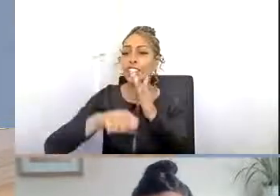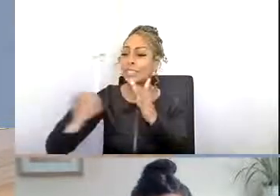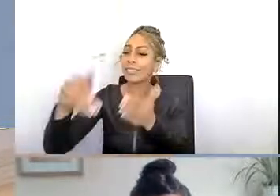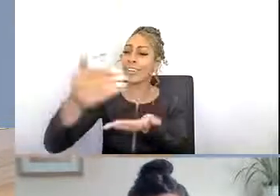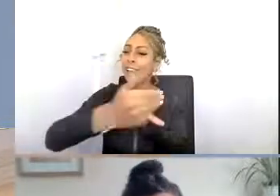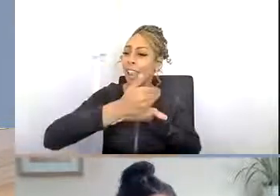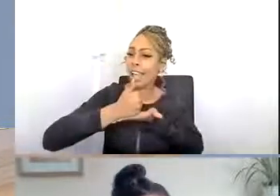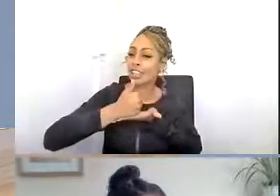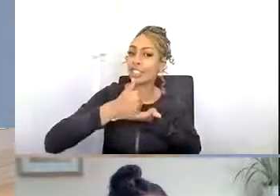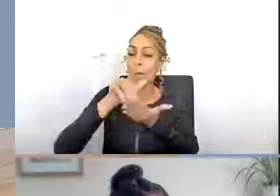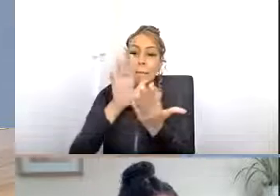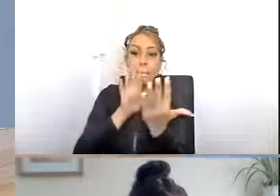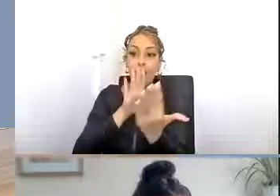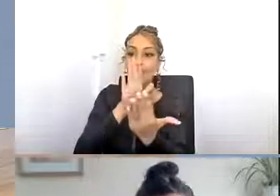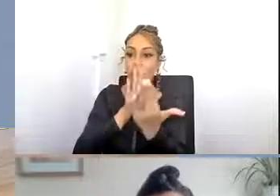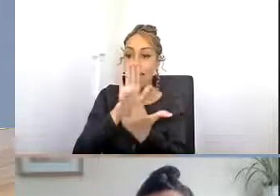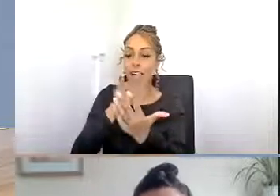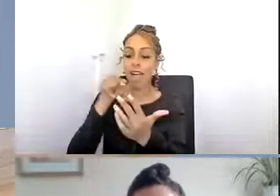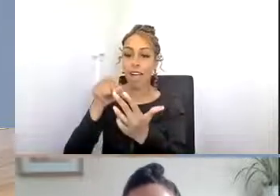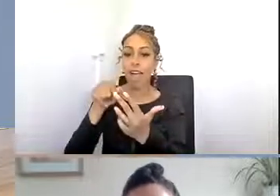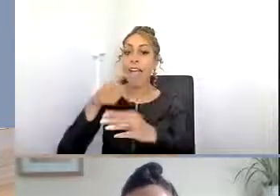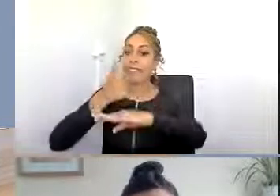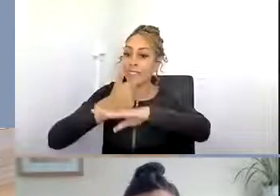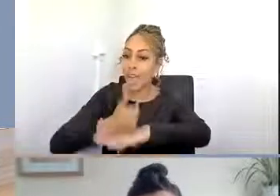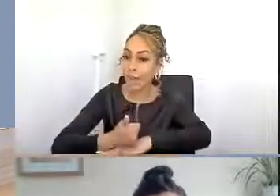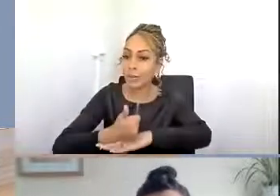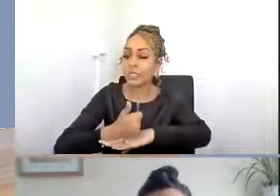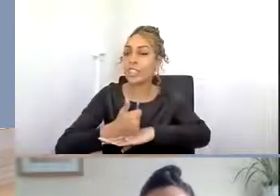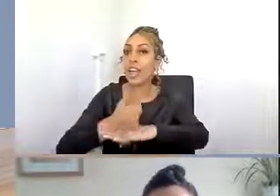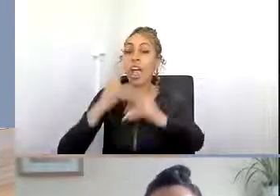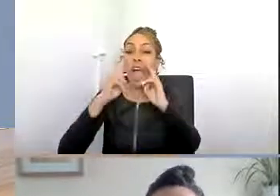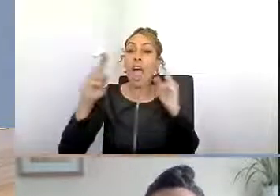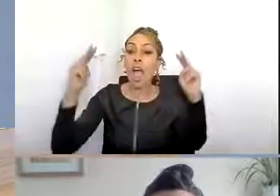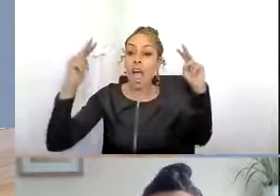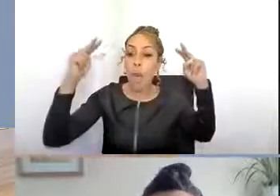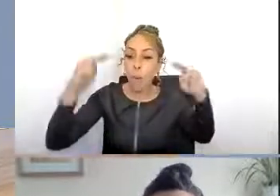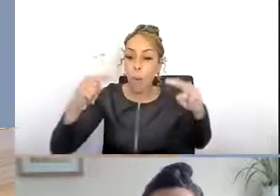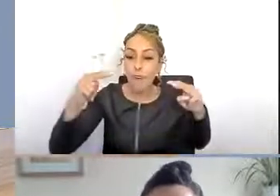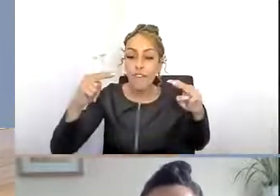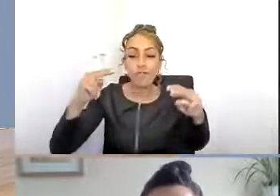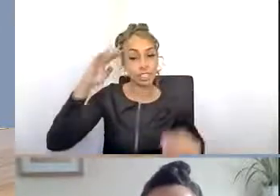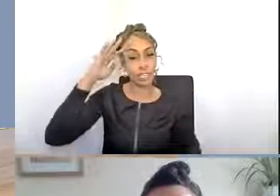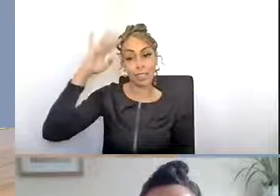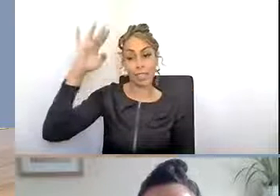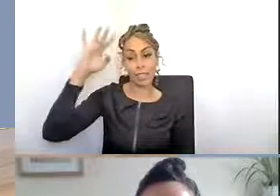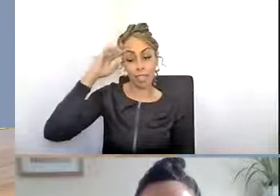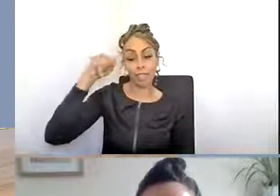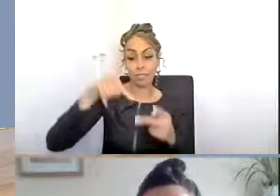has sort of mirrored the foundation's overarching ethos of being